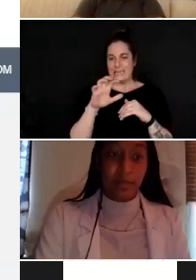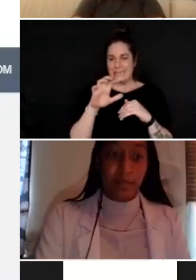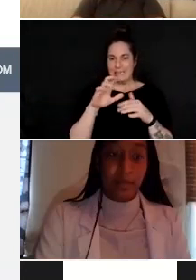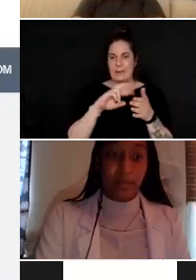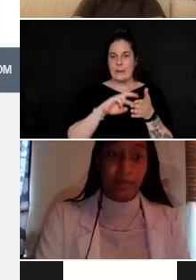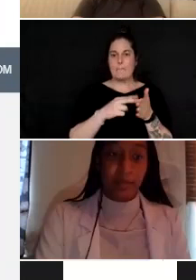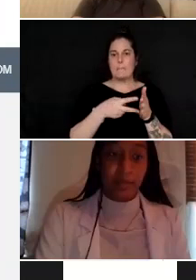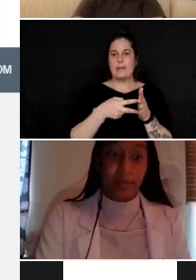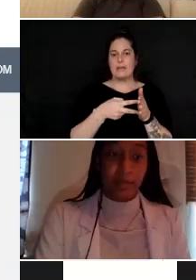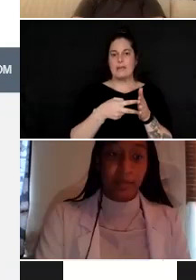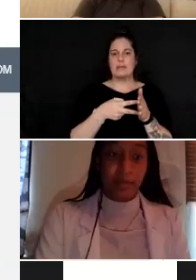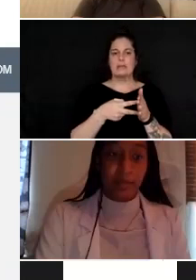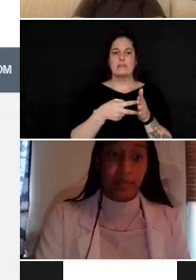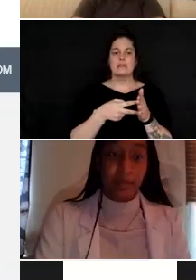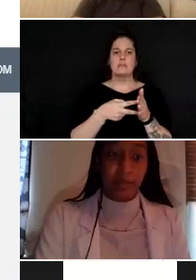can